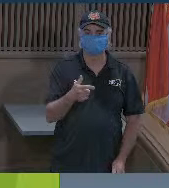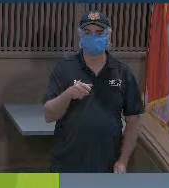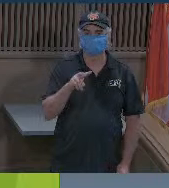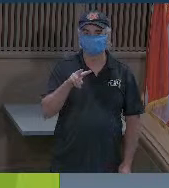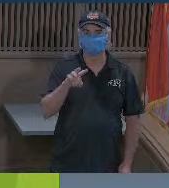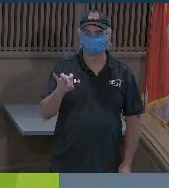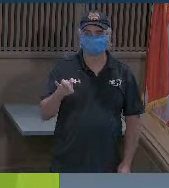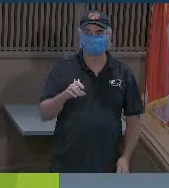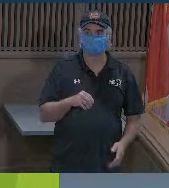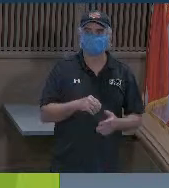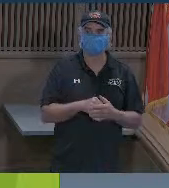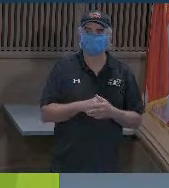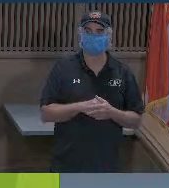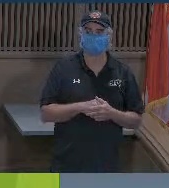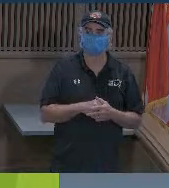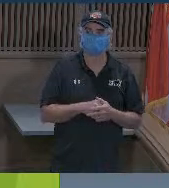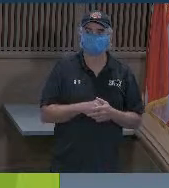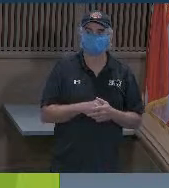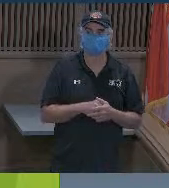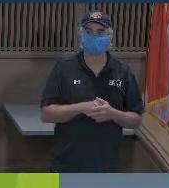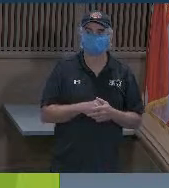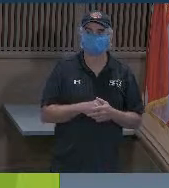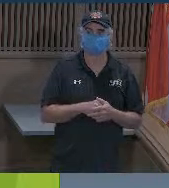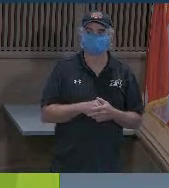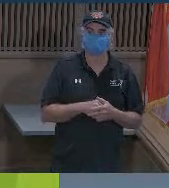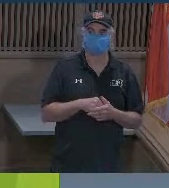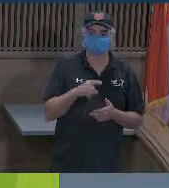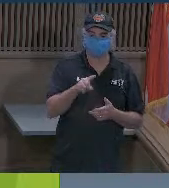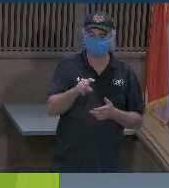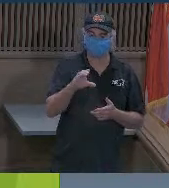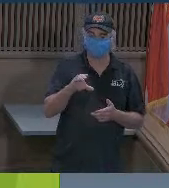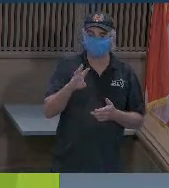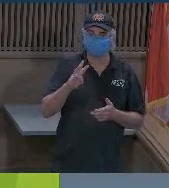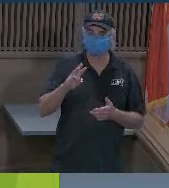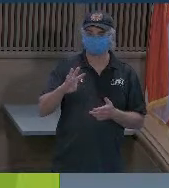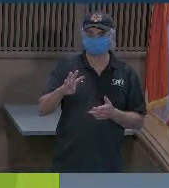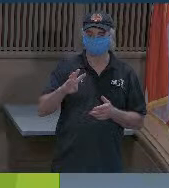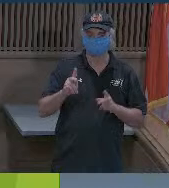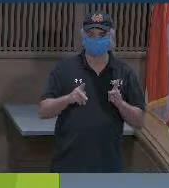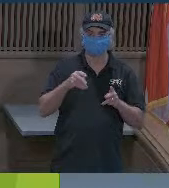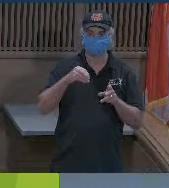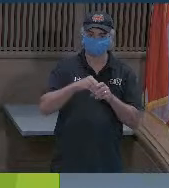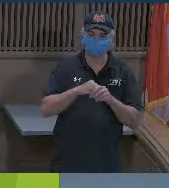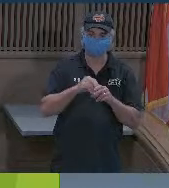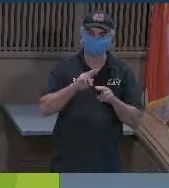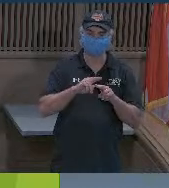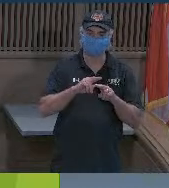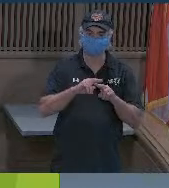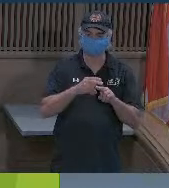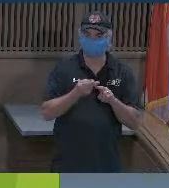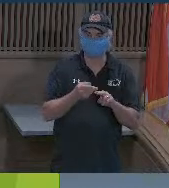the 164 was the highest census at any time since the first COVID